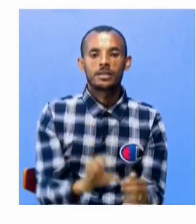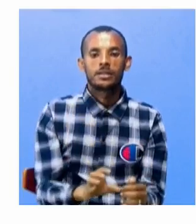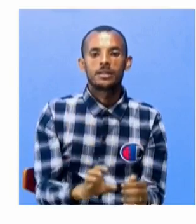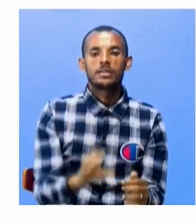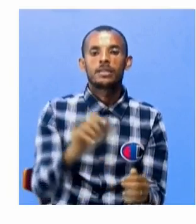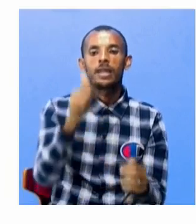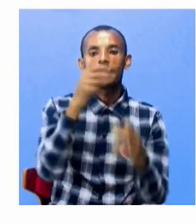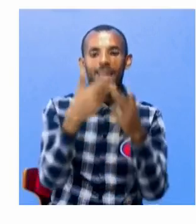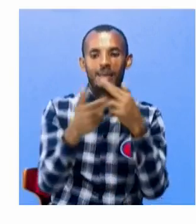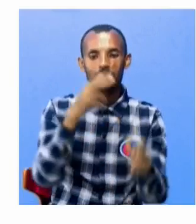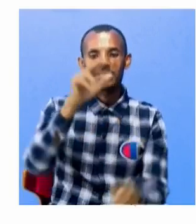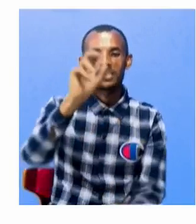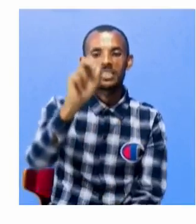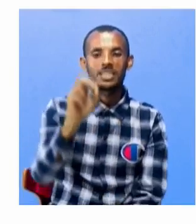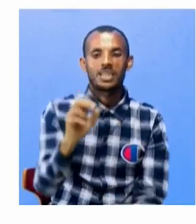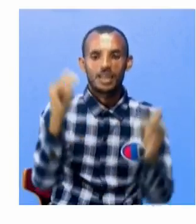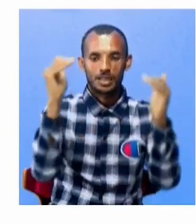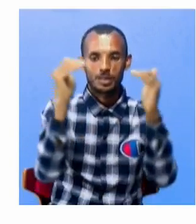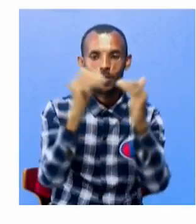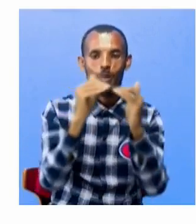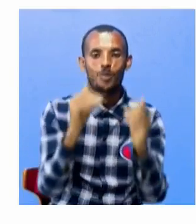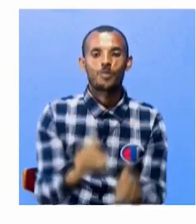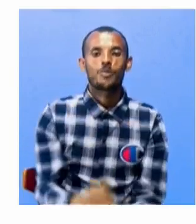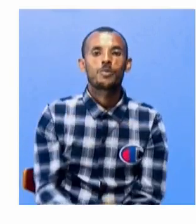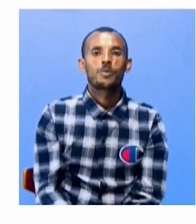10 times 30 gives us